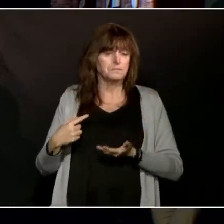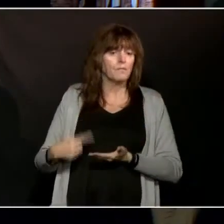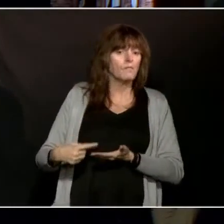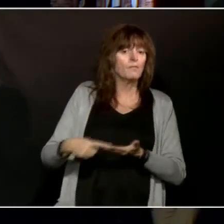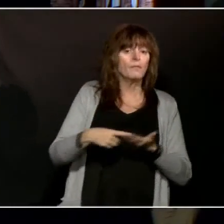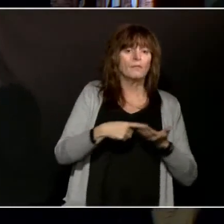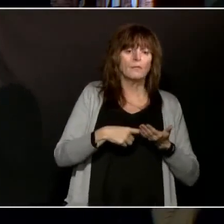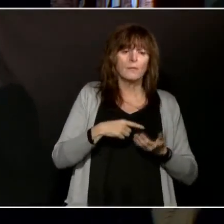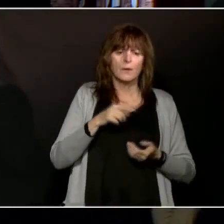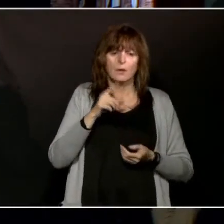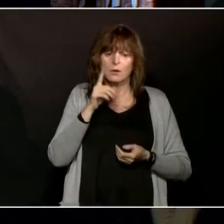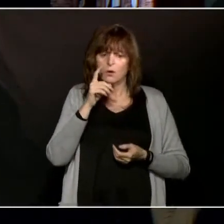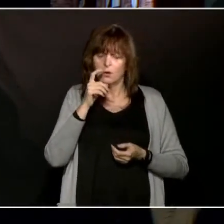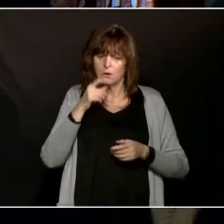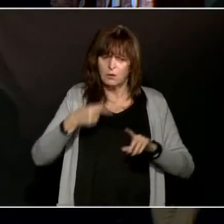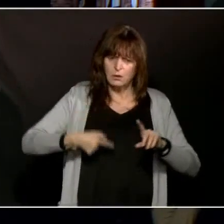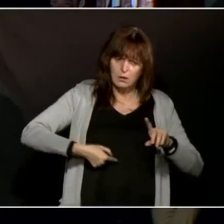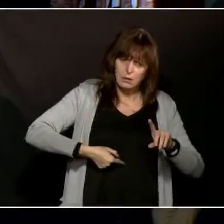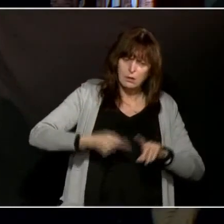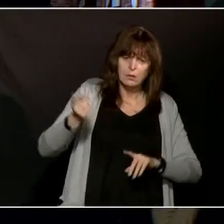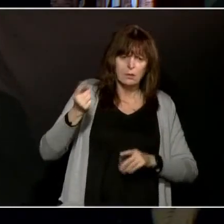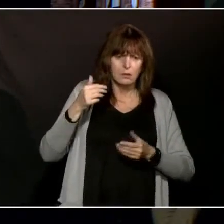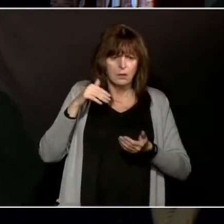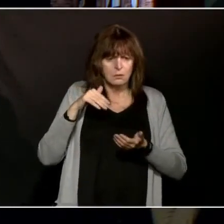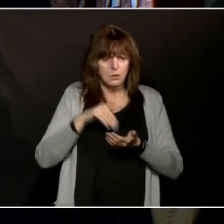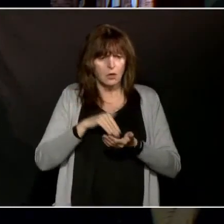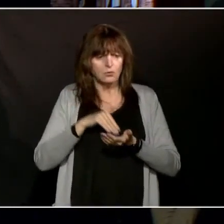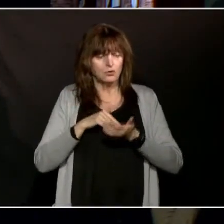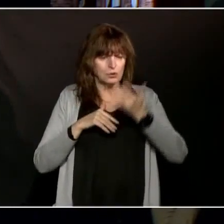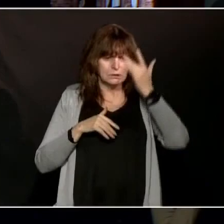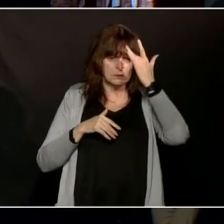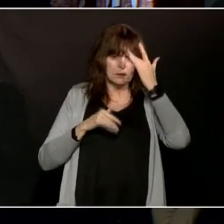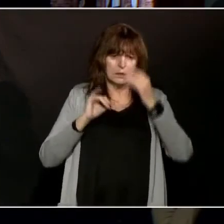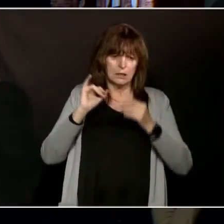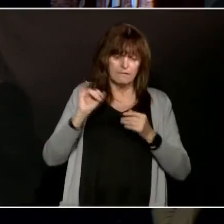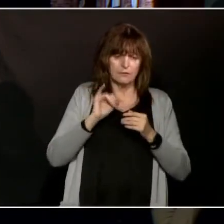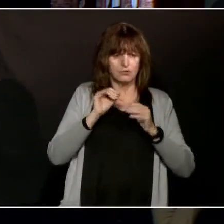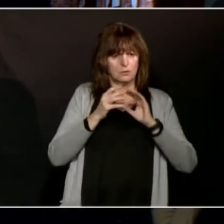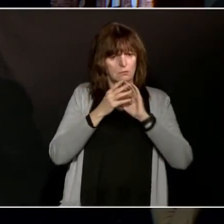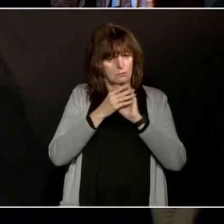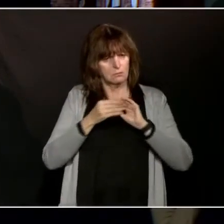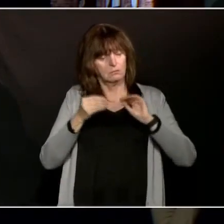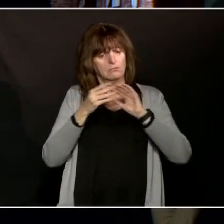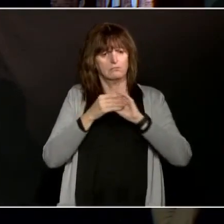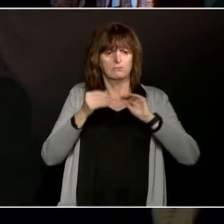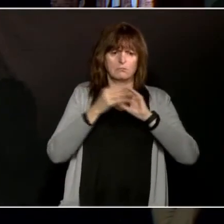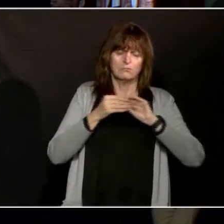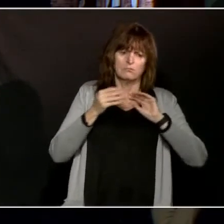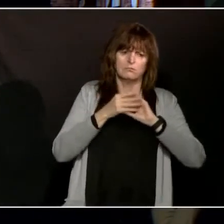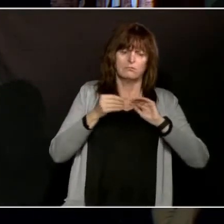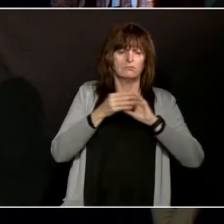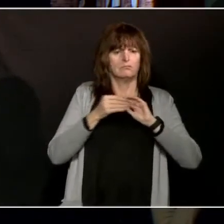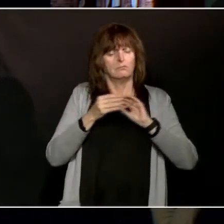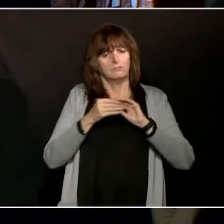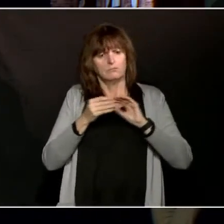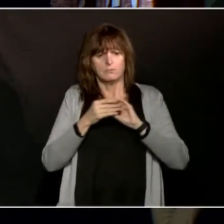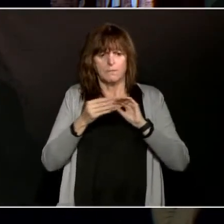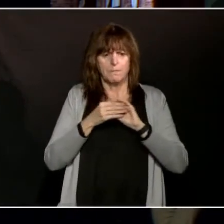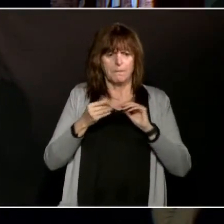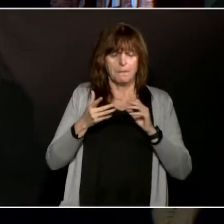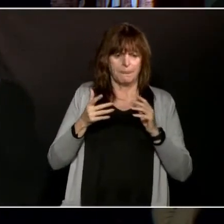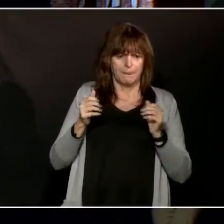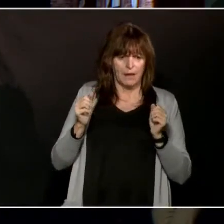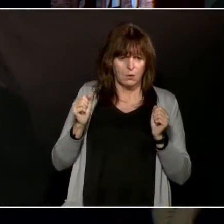about the idea of seasonality. Can you tell us your thoughts on how seasonality is or is not playing a role in Ontario right now?